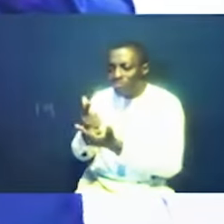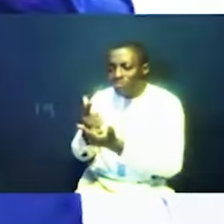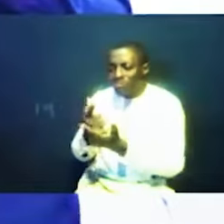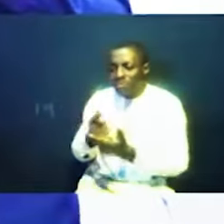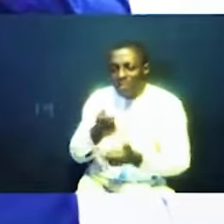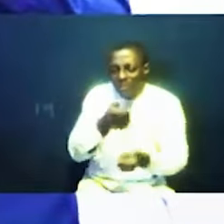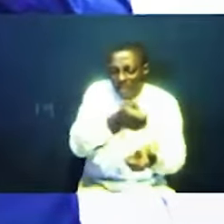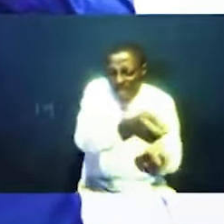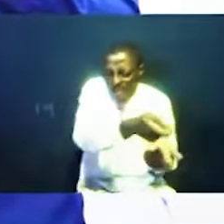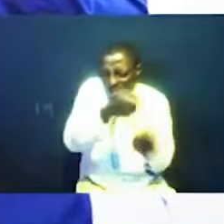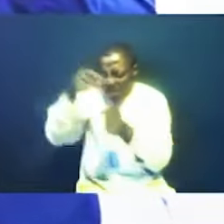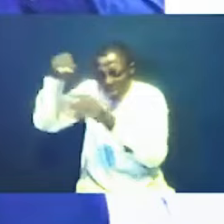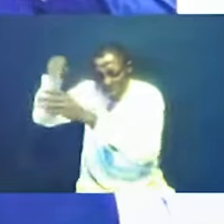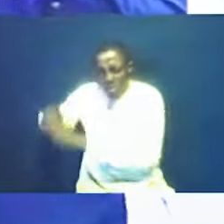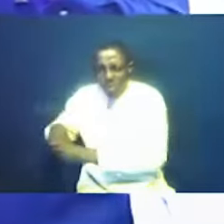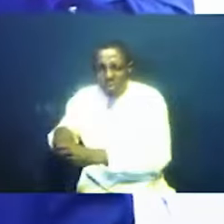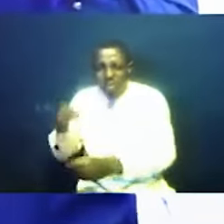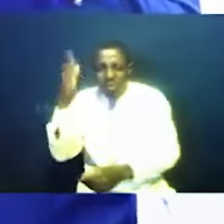Fear